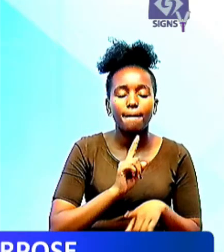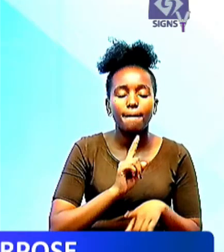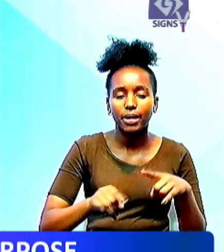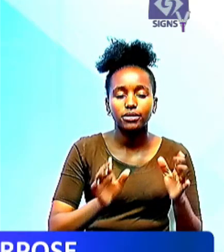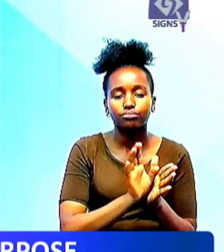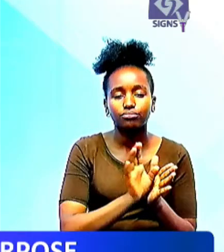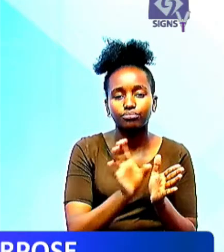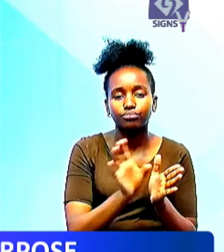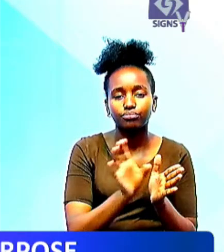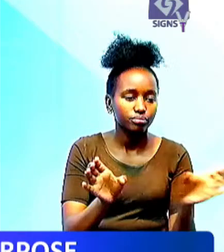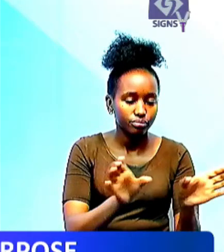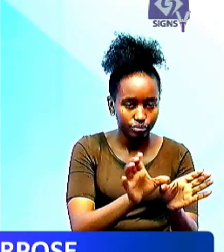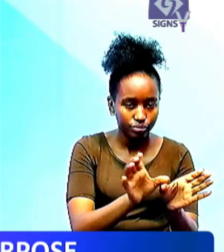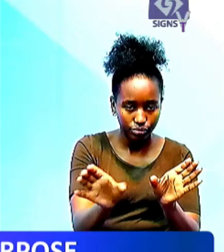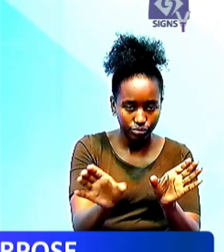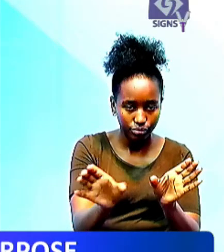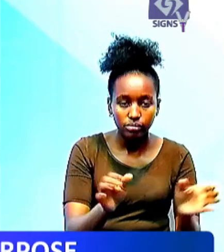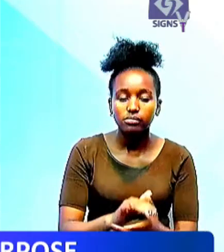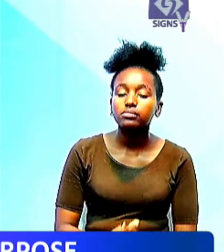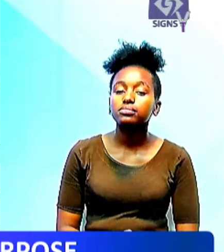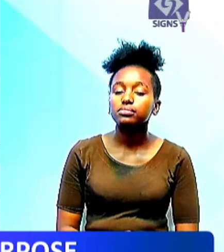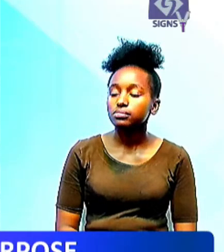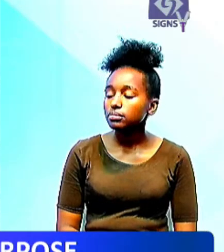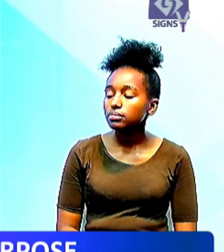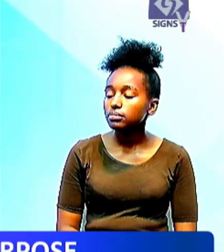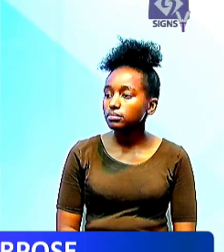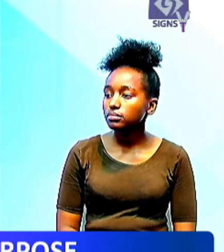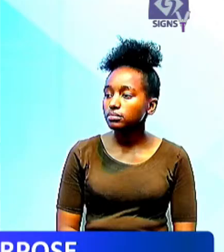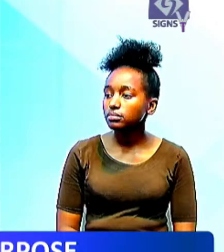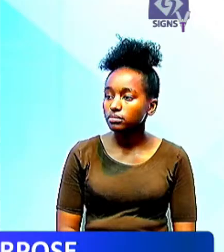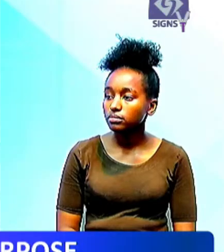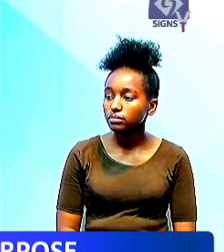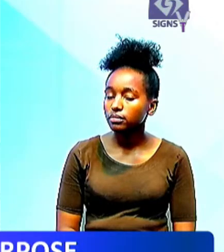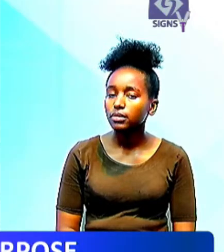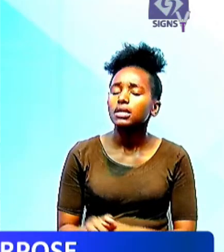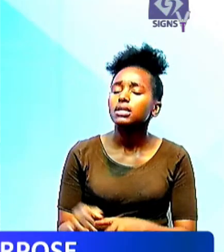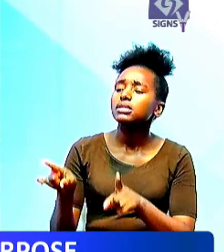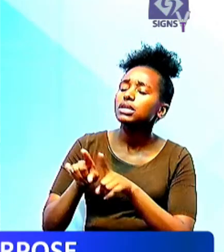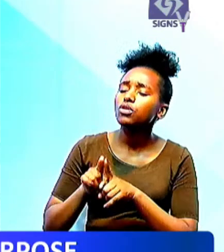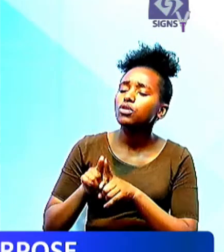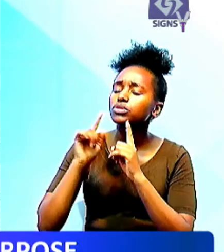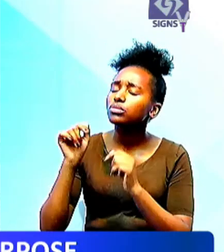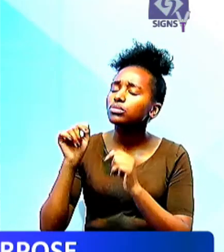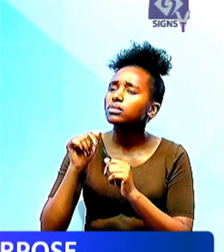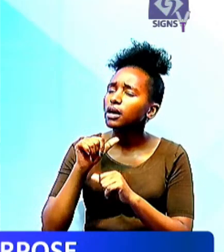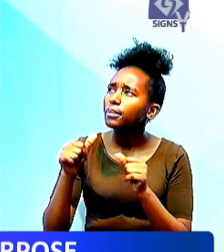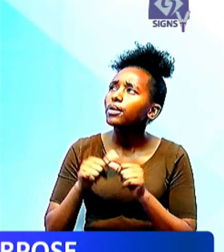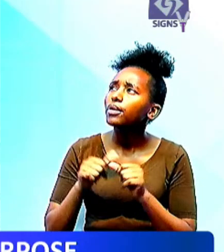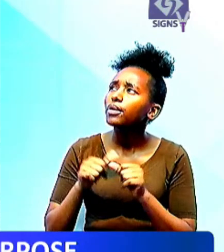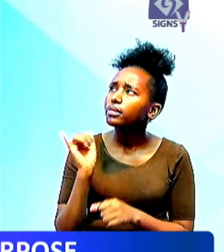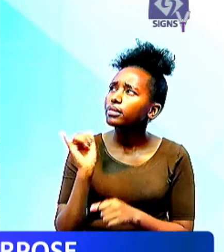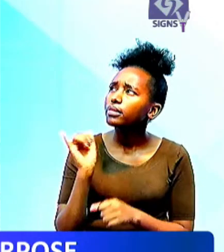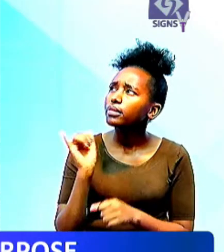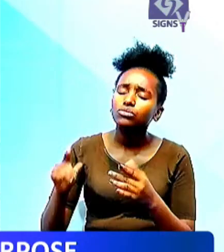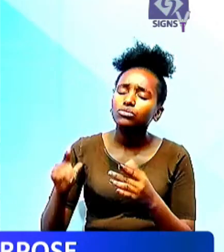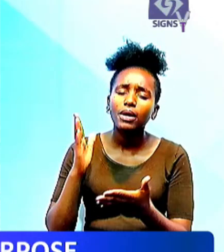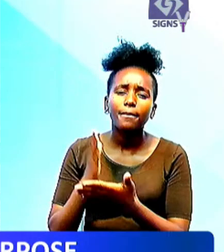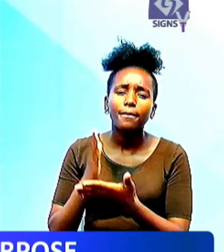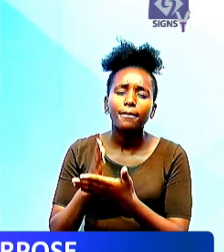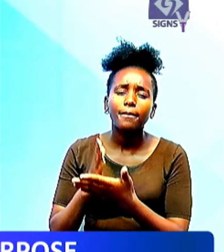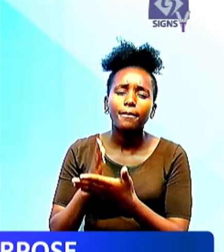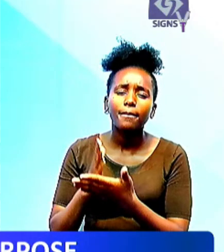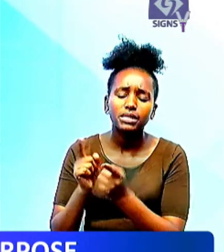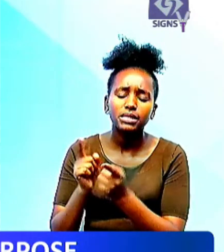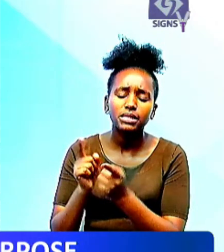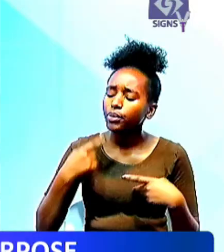even as an individual. But then these investment gurus, they would come and tell you a master of too